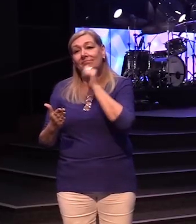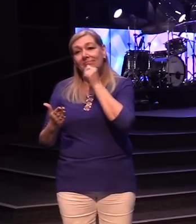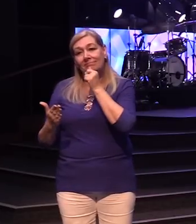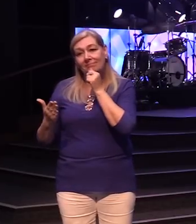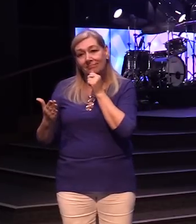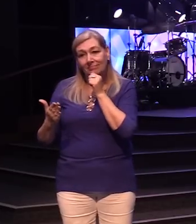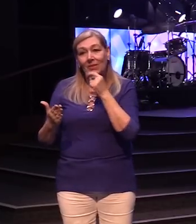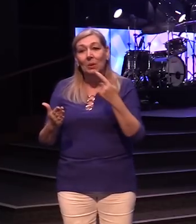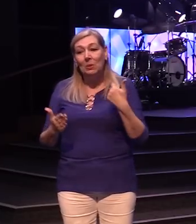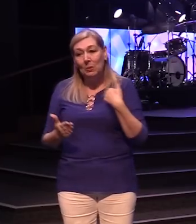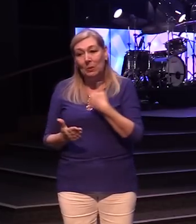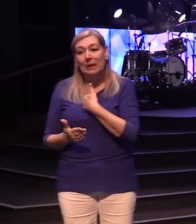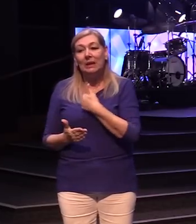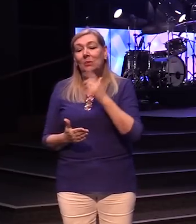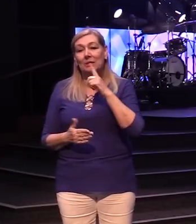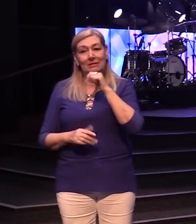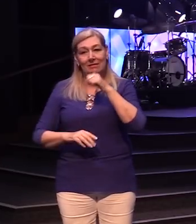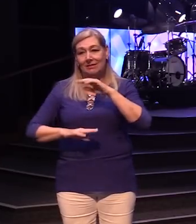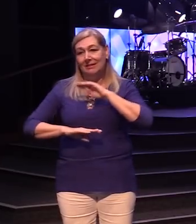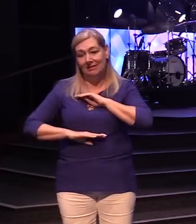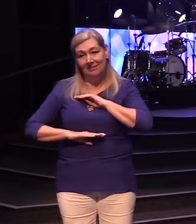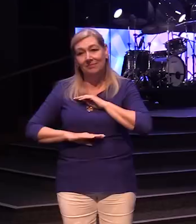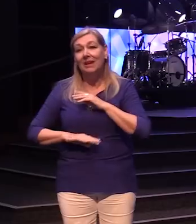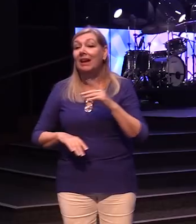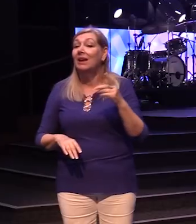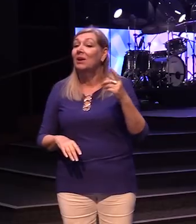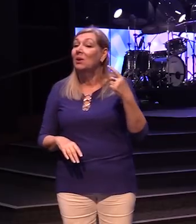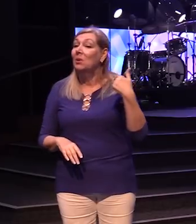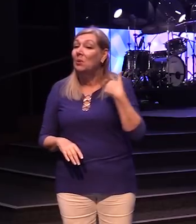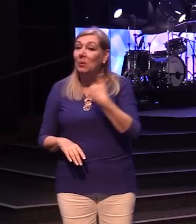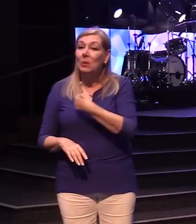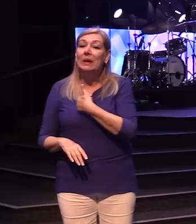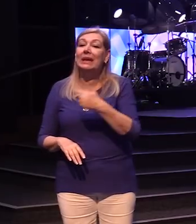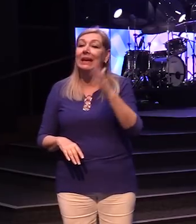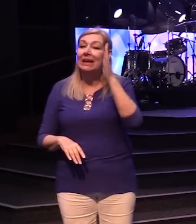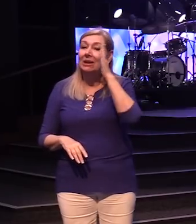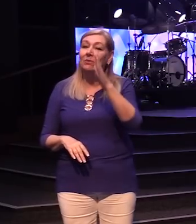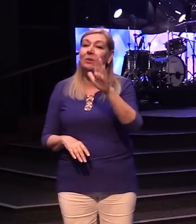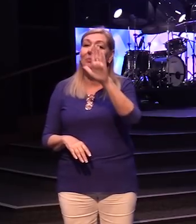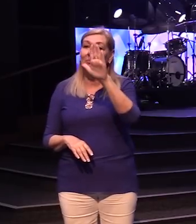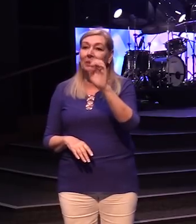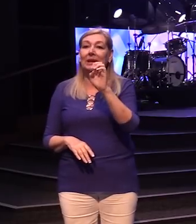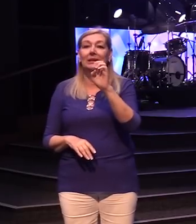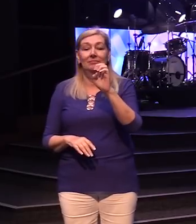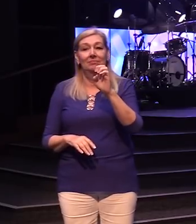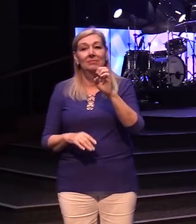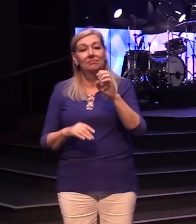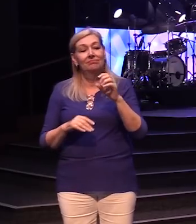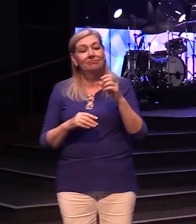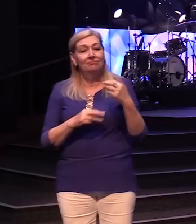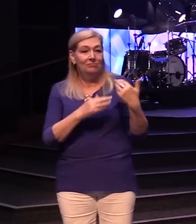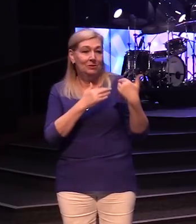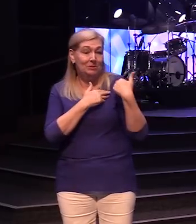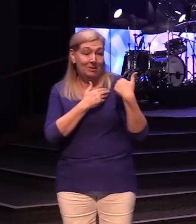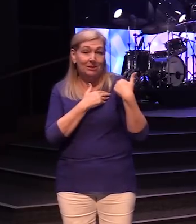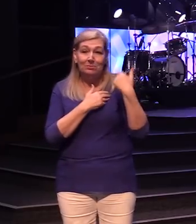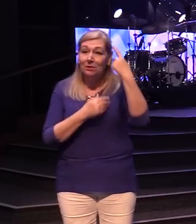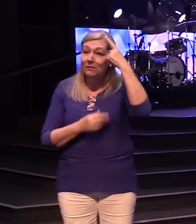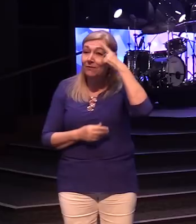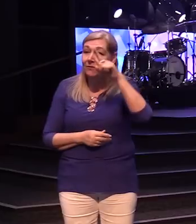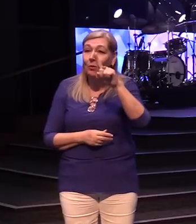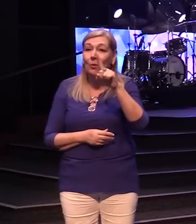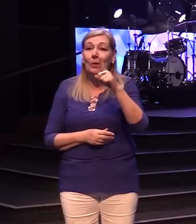We will be held accountable if we do not make course corrections. Jeremiah